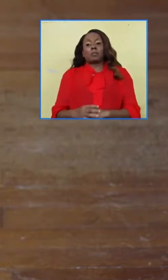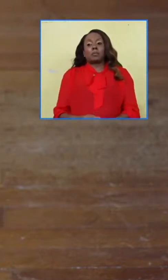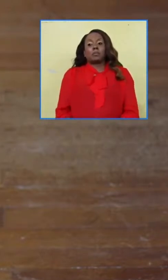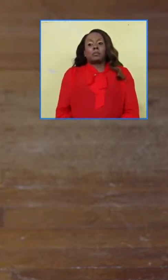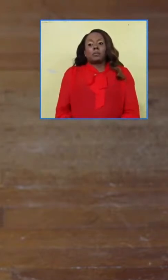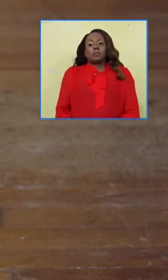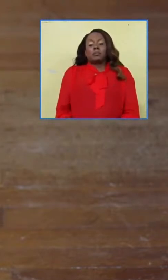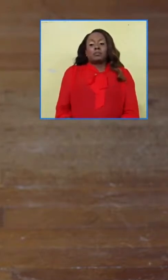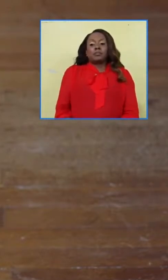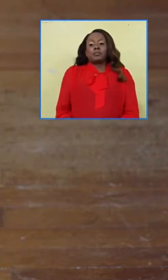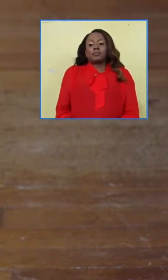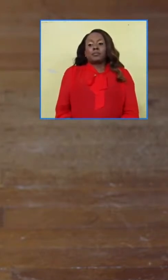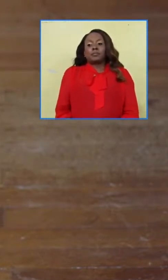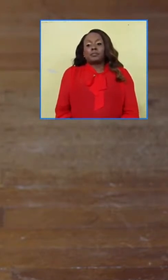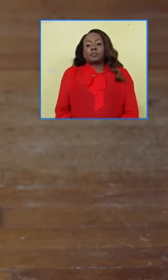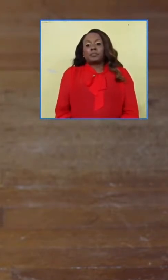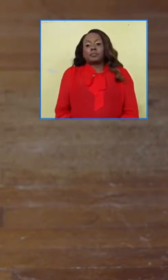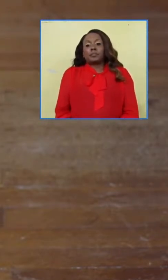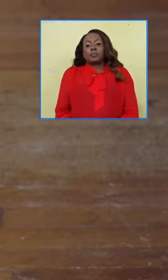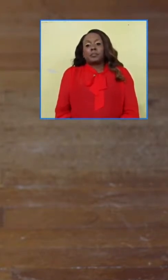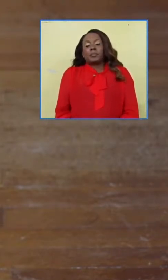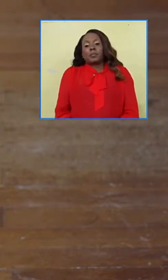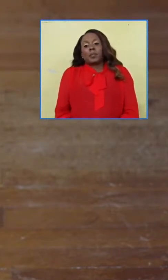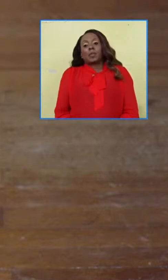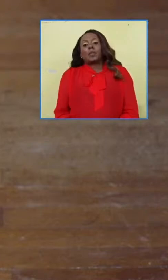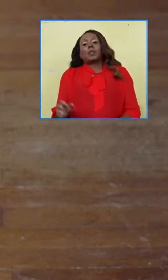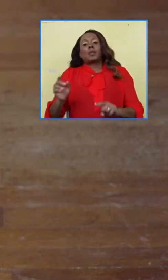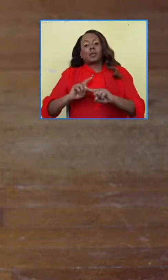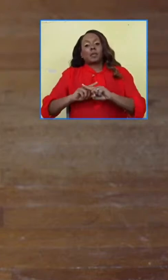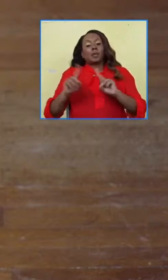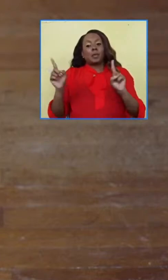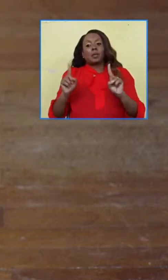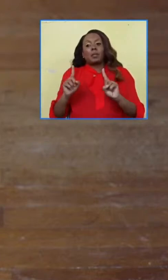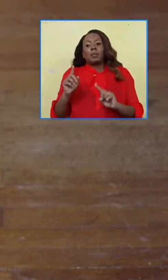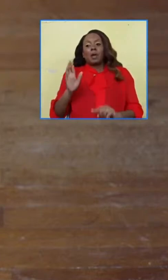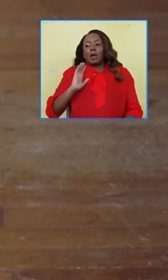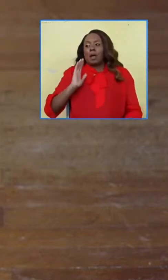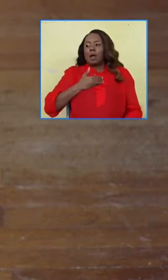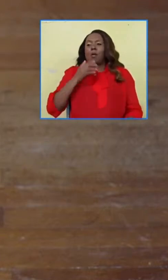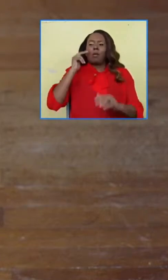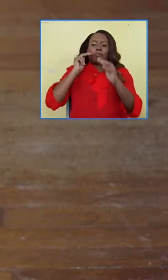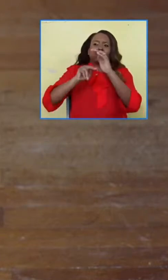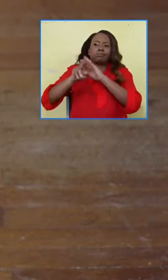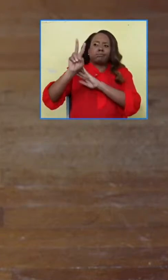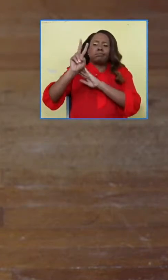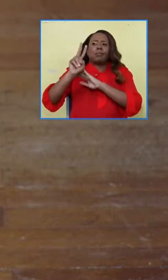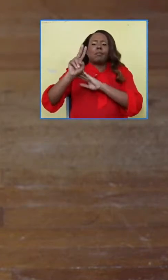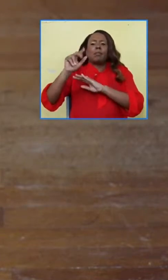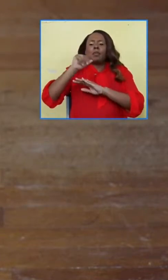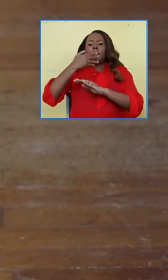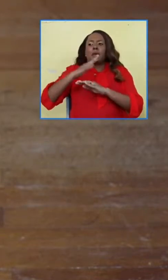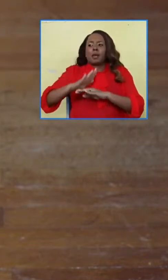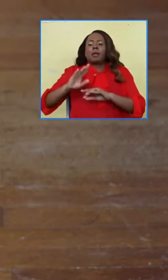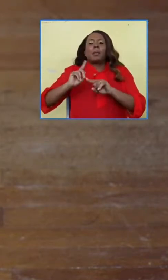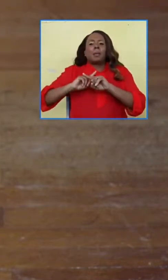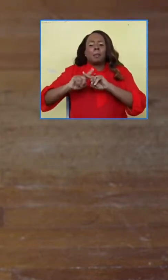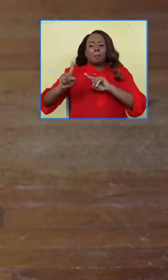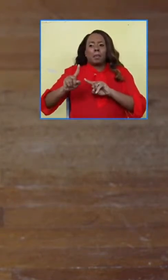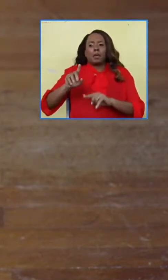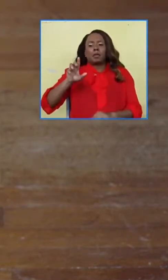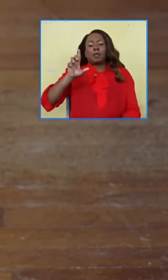lost 3 years' worth of reserves. So had debt restructuring not occurred, the projection that you've seen for the fund to be depleted in